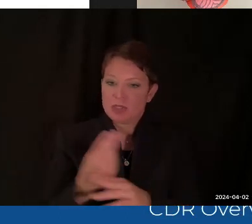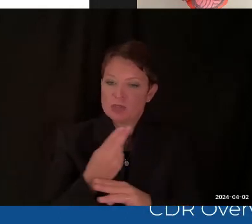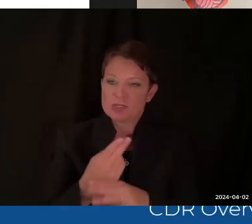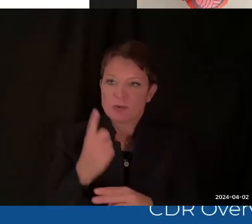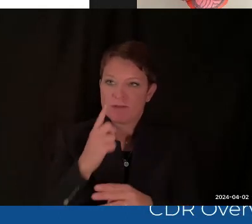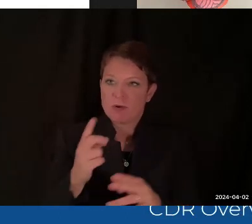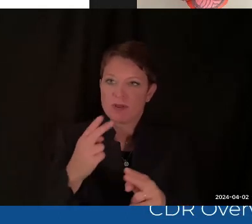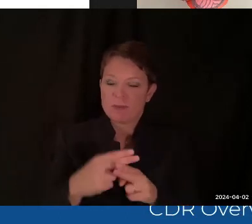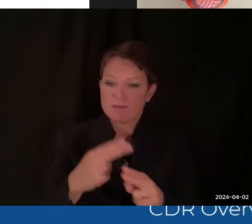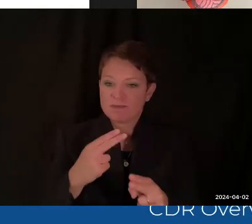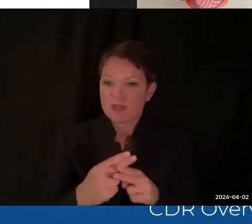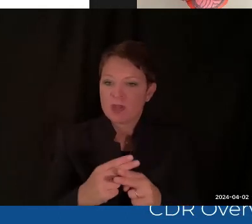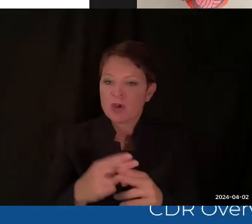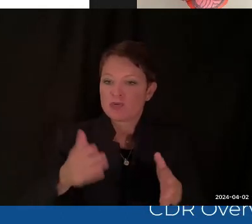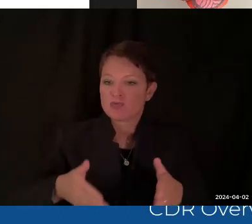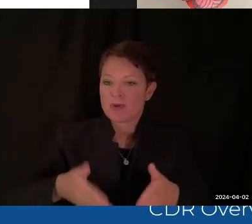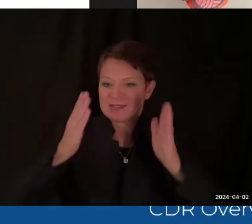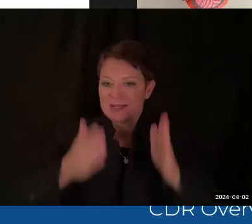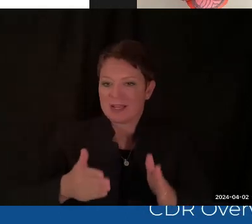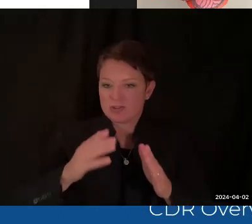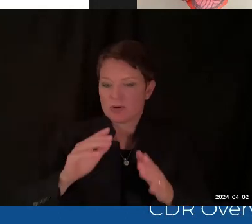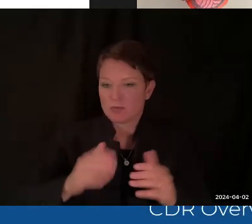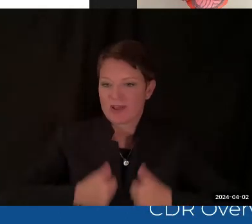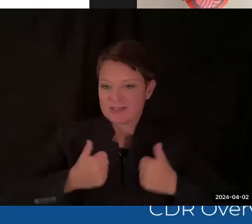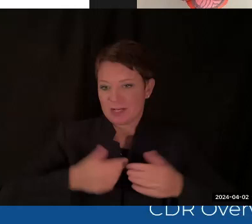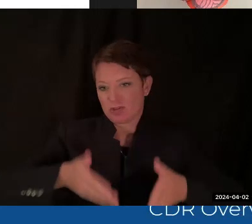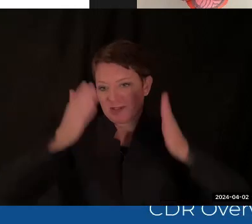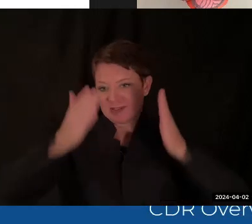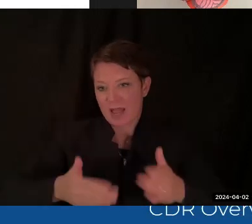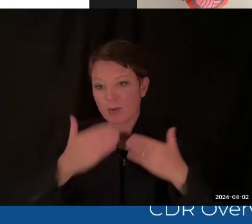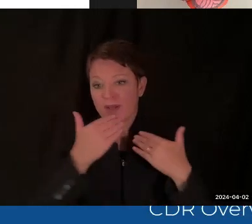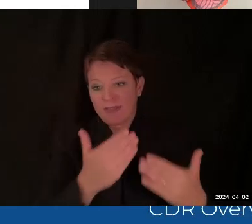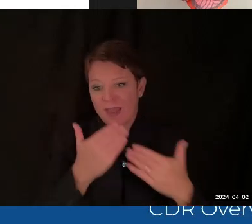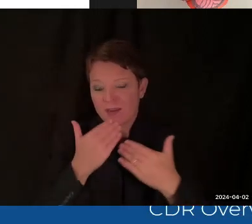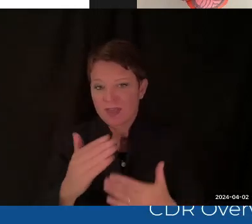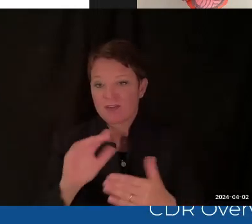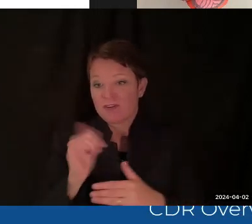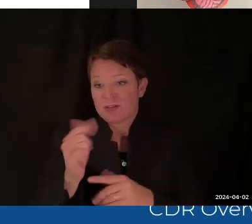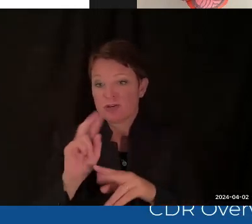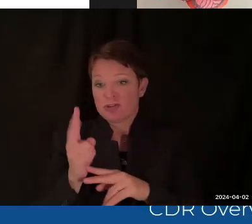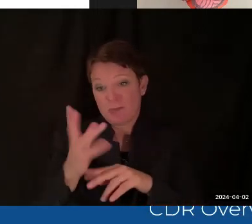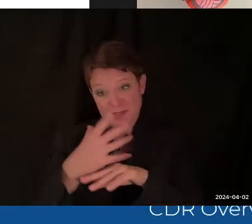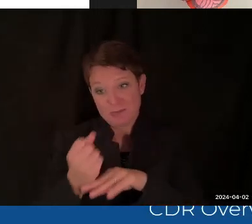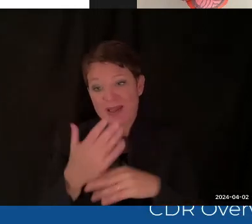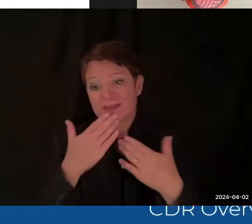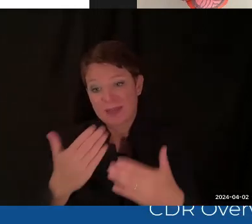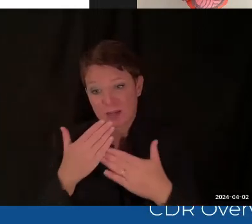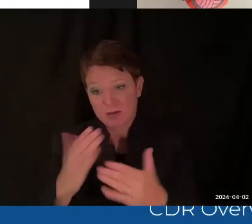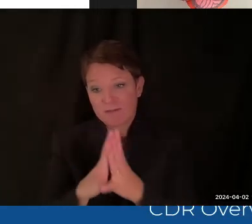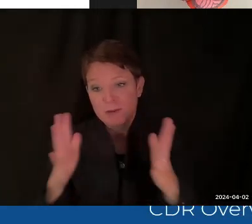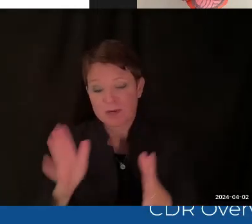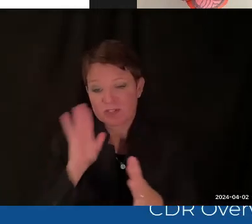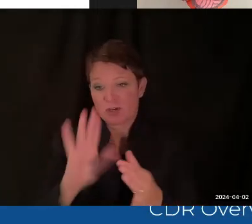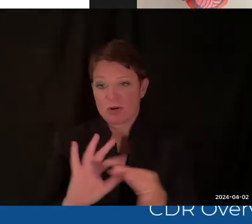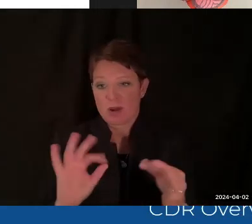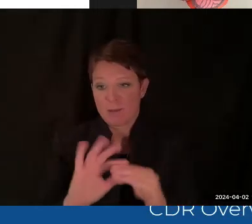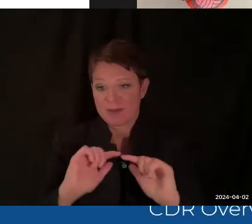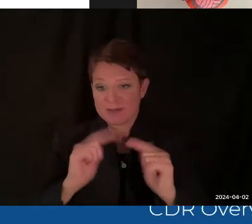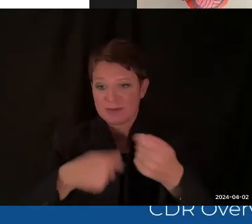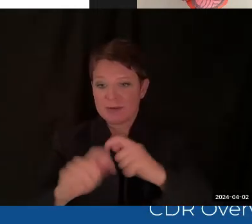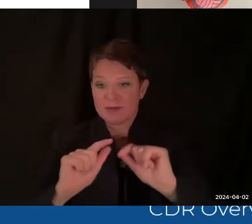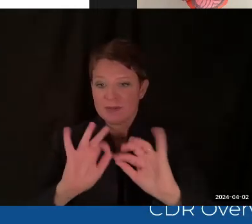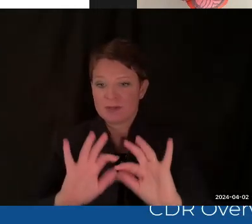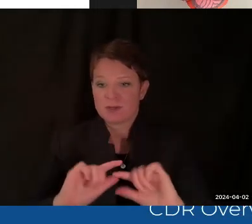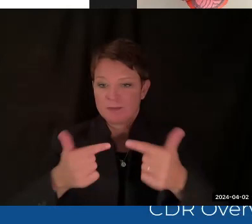the so-called residential tower. All right, thank you. Thank you. Your 2 minutes have passed, but thank you for your comments.